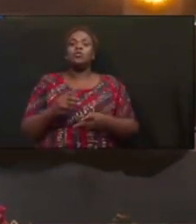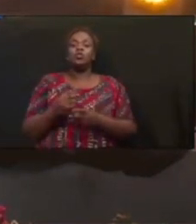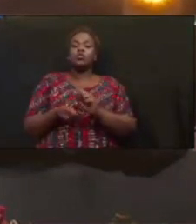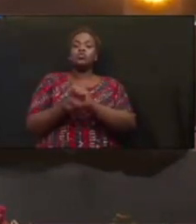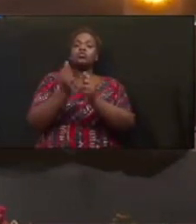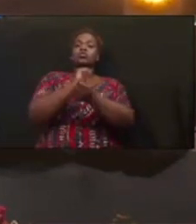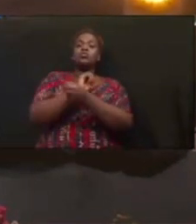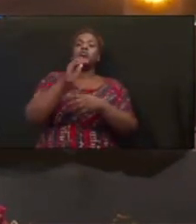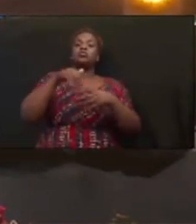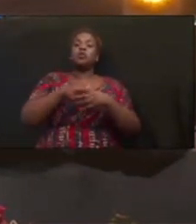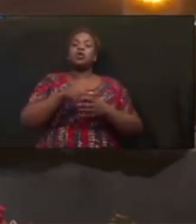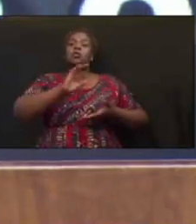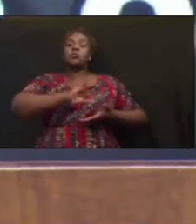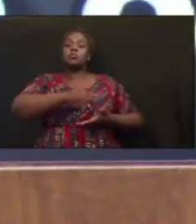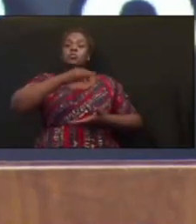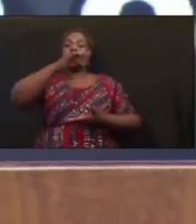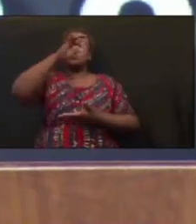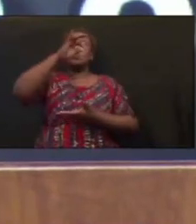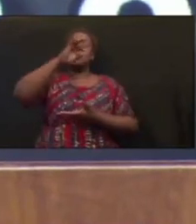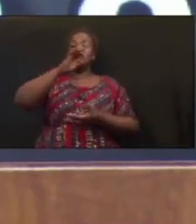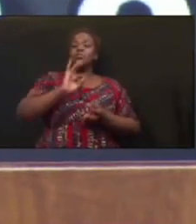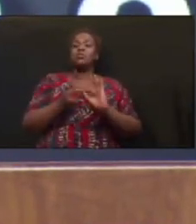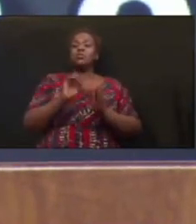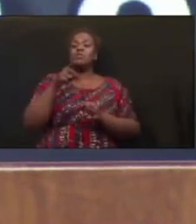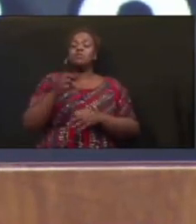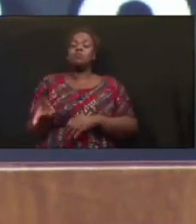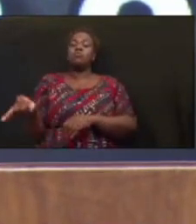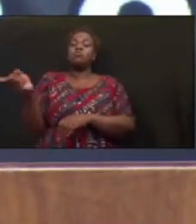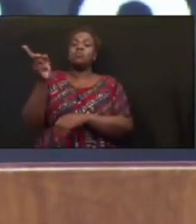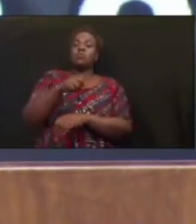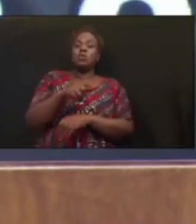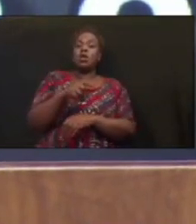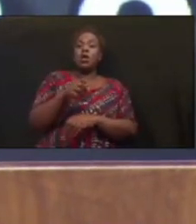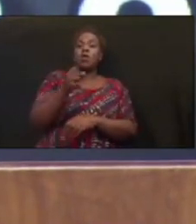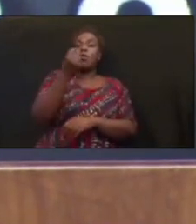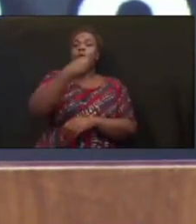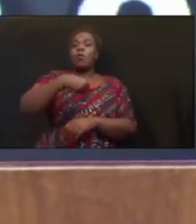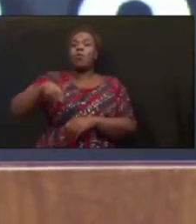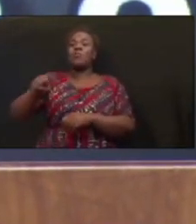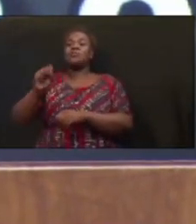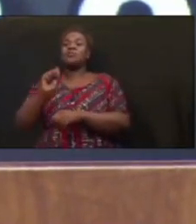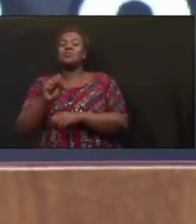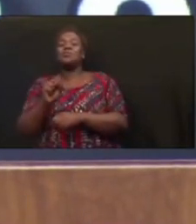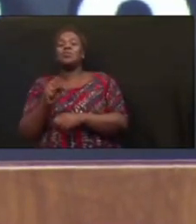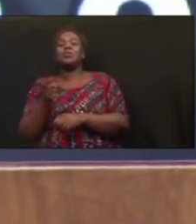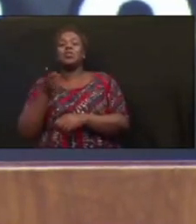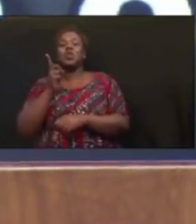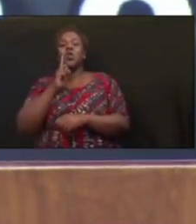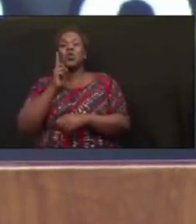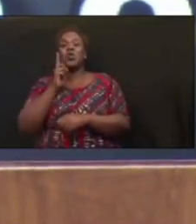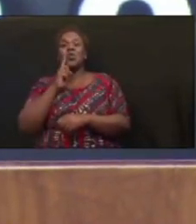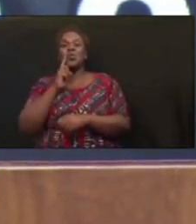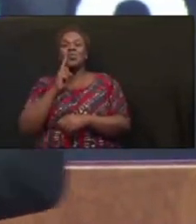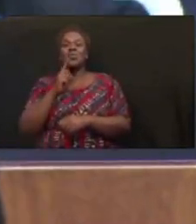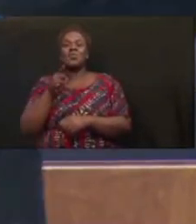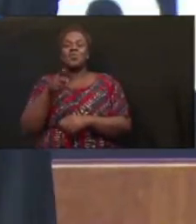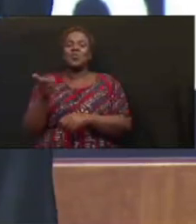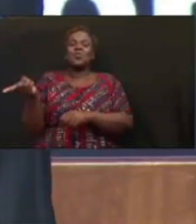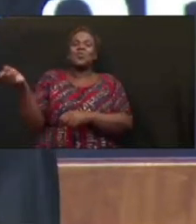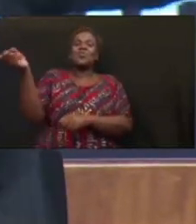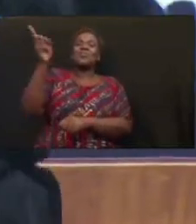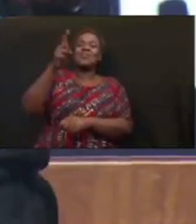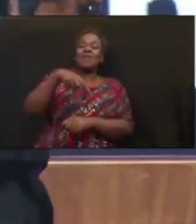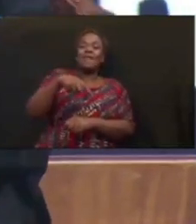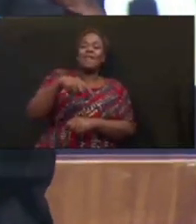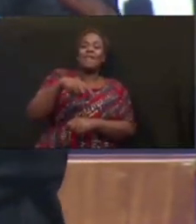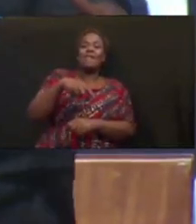return back, O Samaria, and by this time tomorrow, you are prosperous, it's more than buying and selling. You have tapped into a